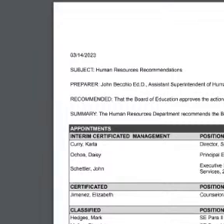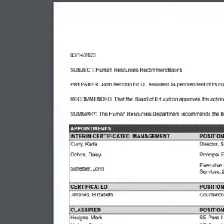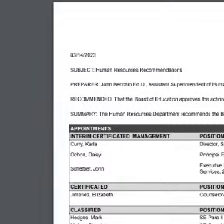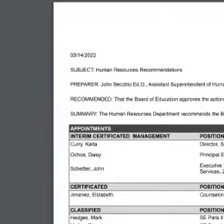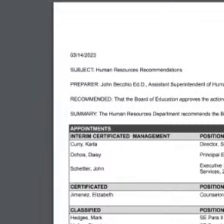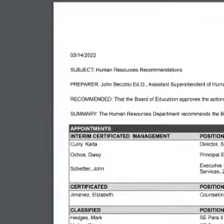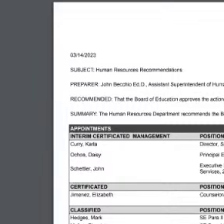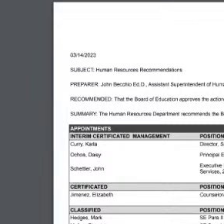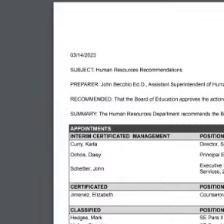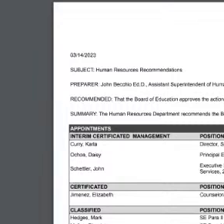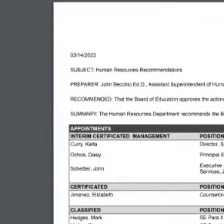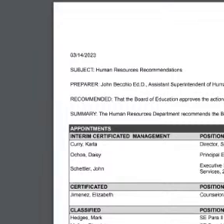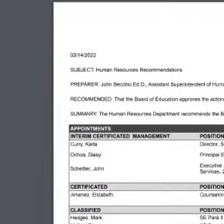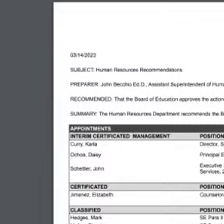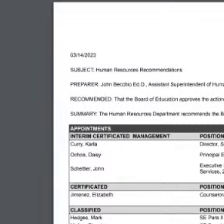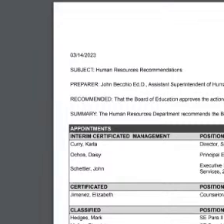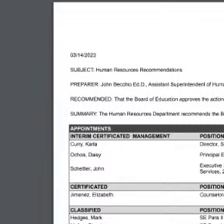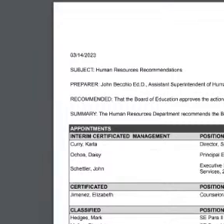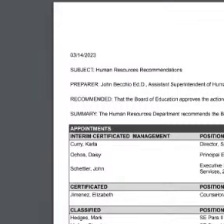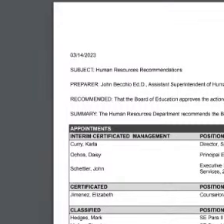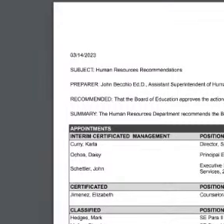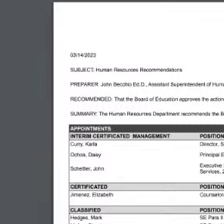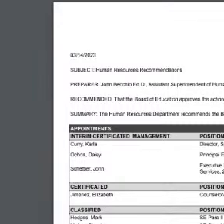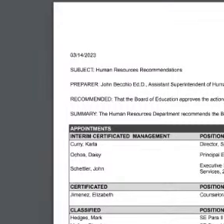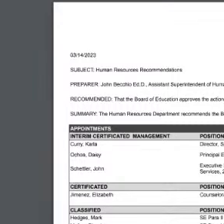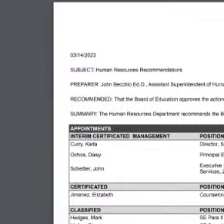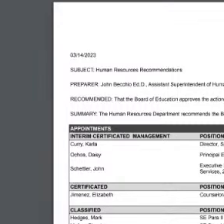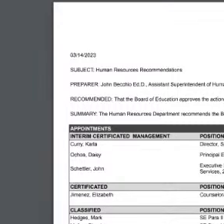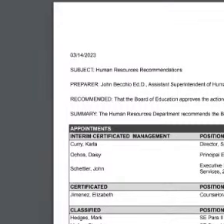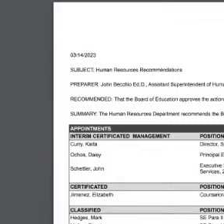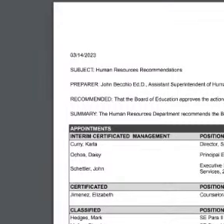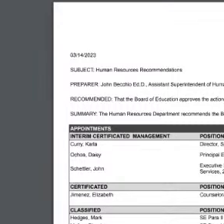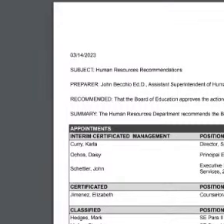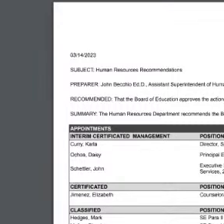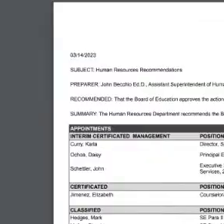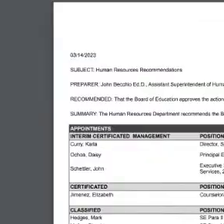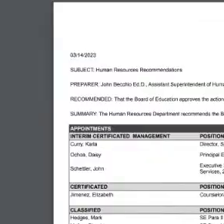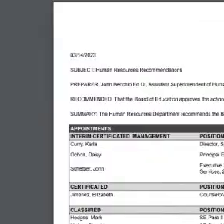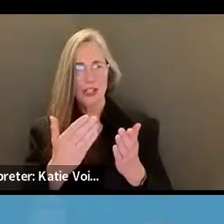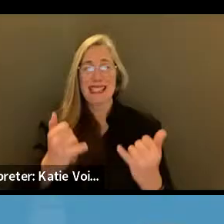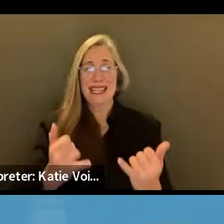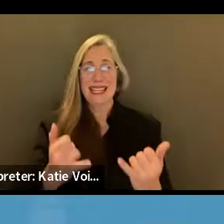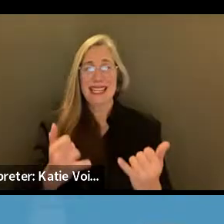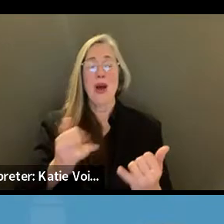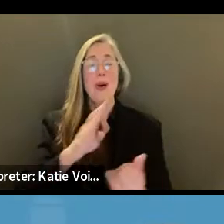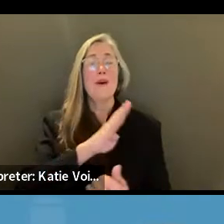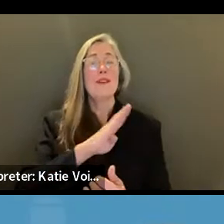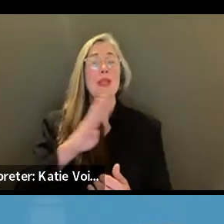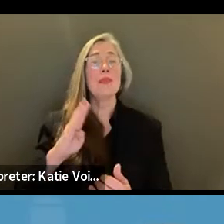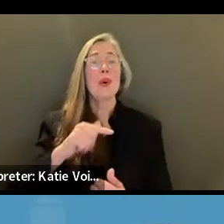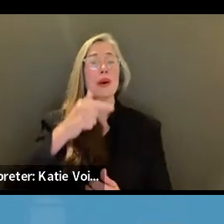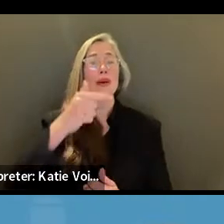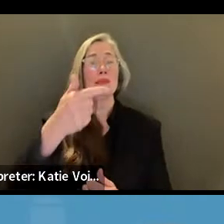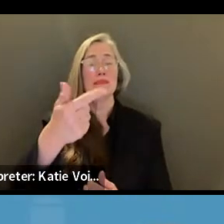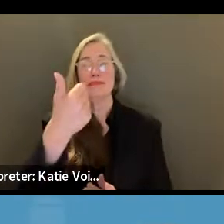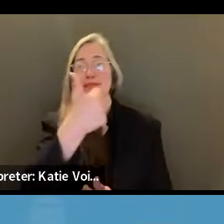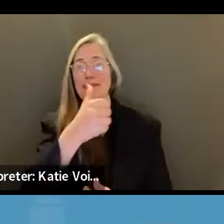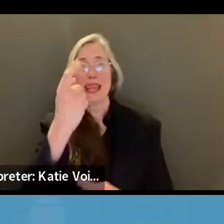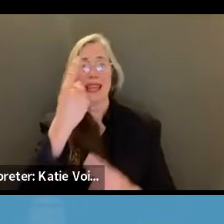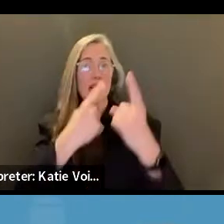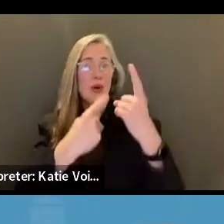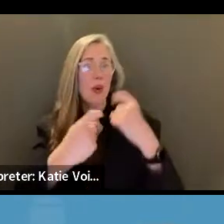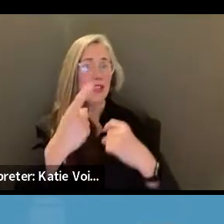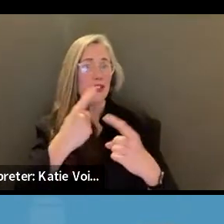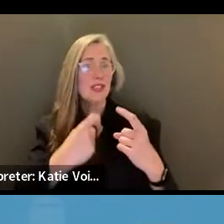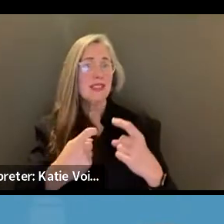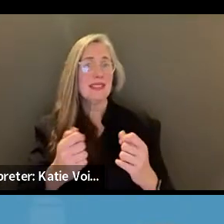more substitutes. And with that, I will turn it over to the board for any questions and your consideration. Thank